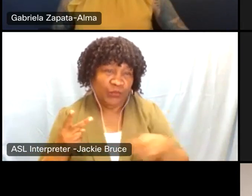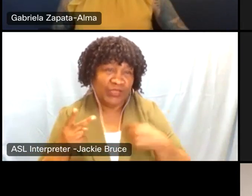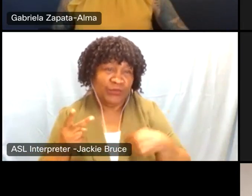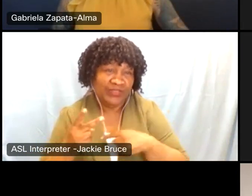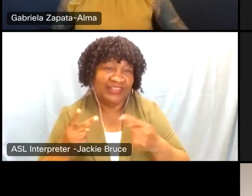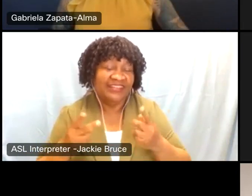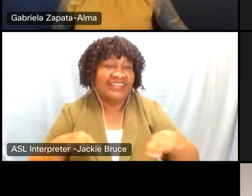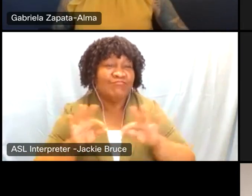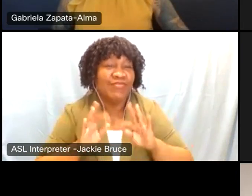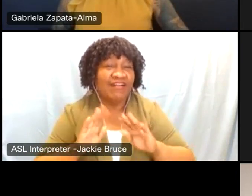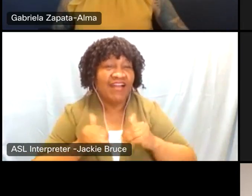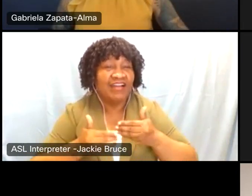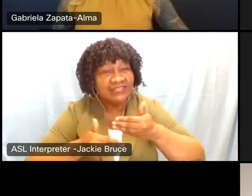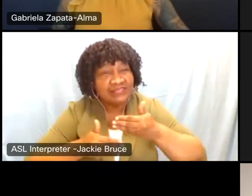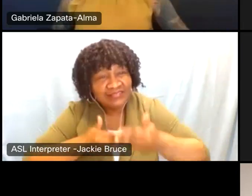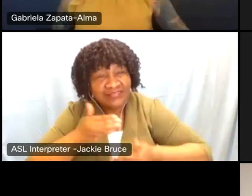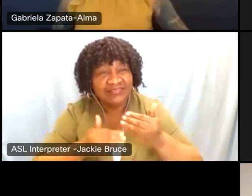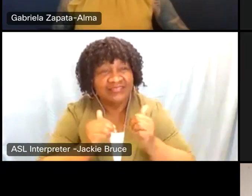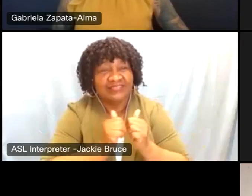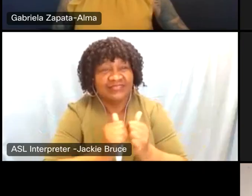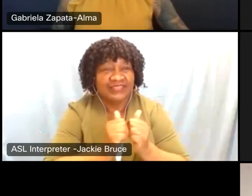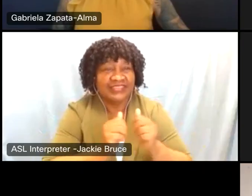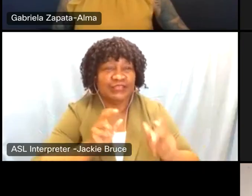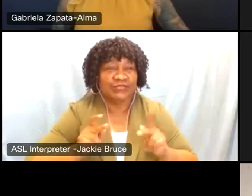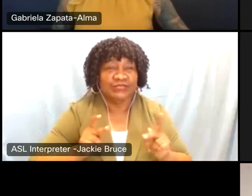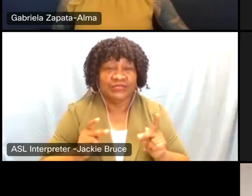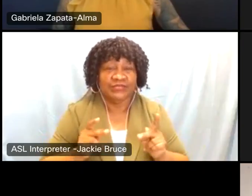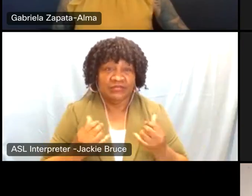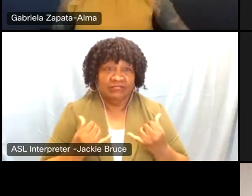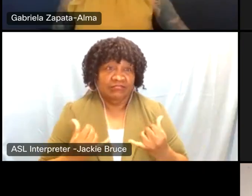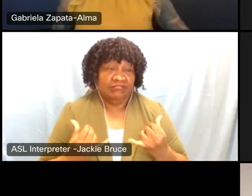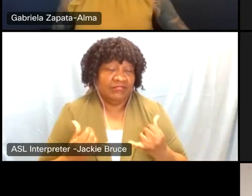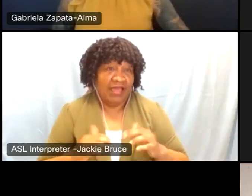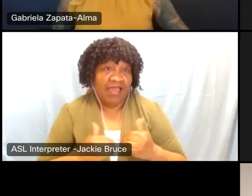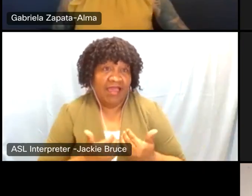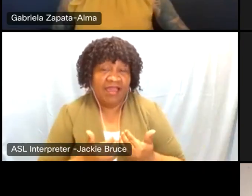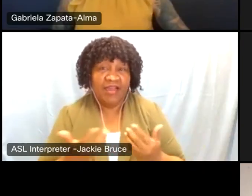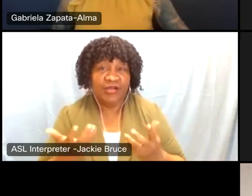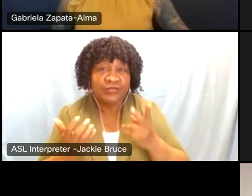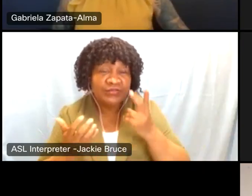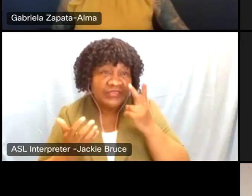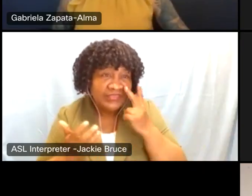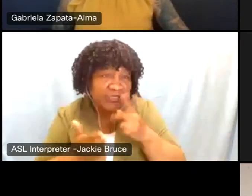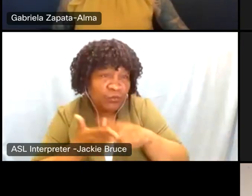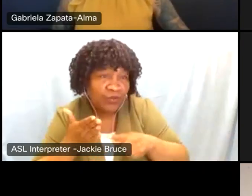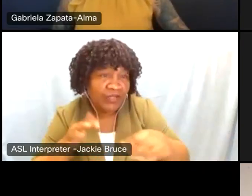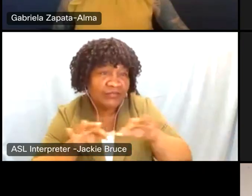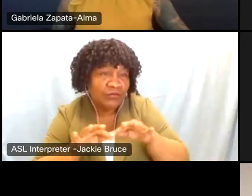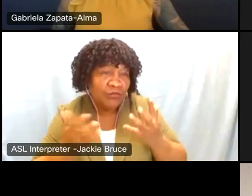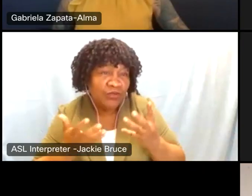and or walking with and accompanying folks, even just in the present moment of holding the weight of all the things.